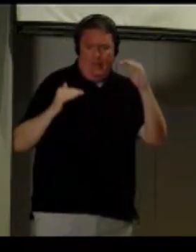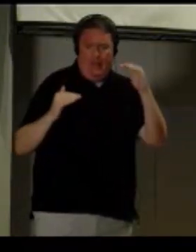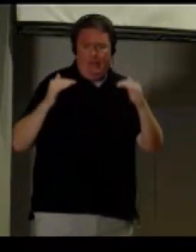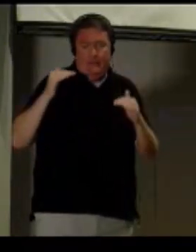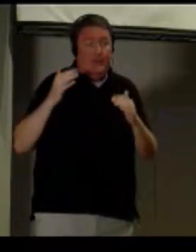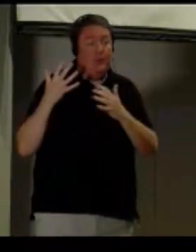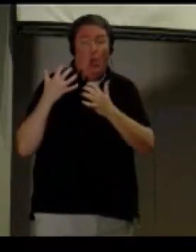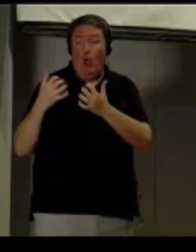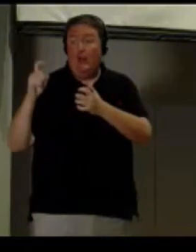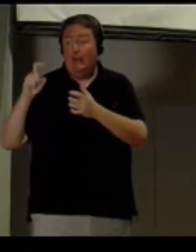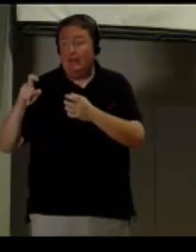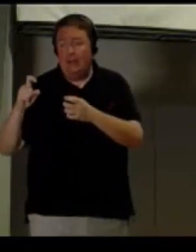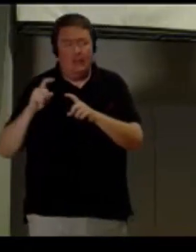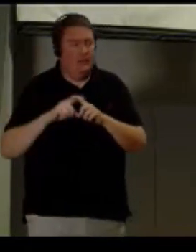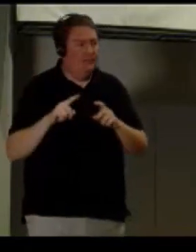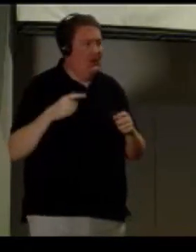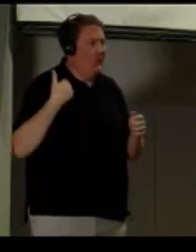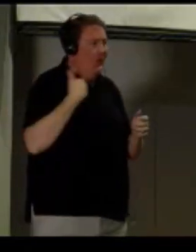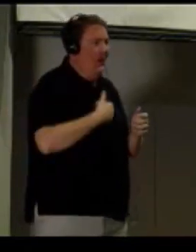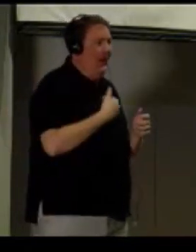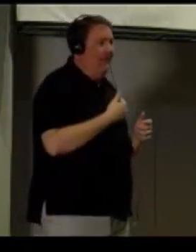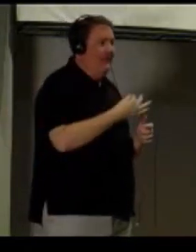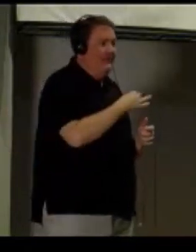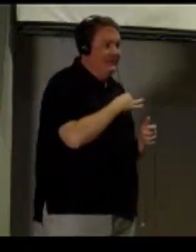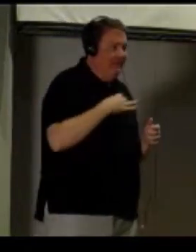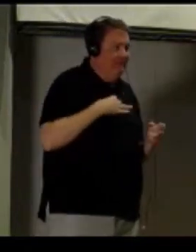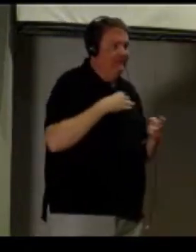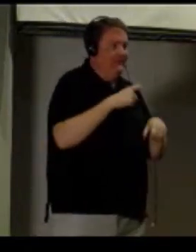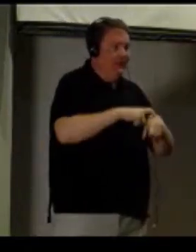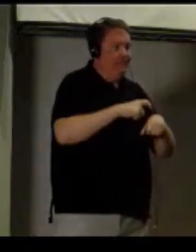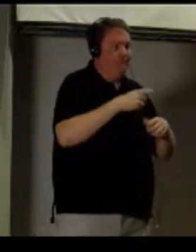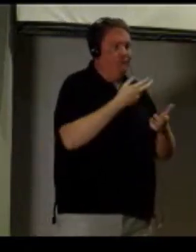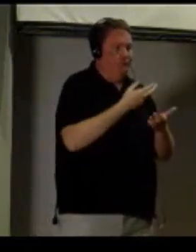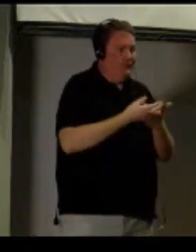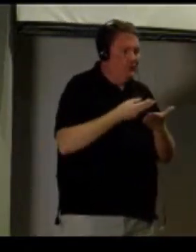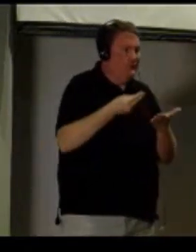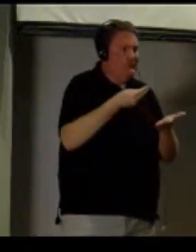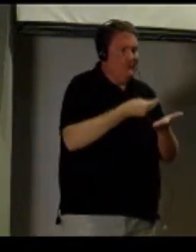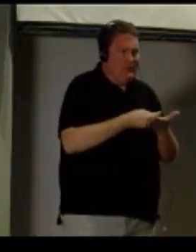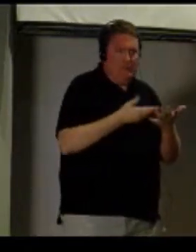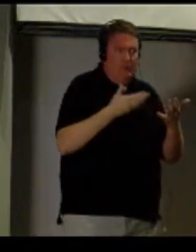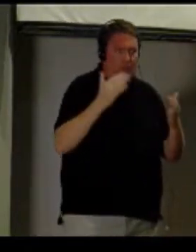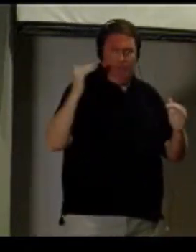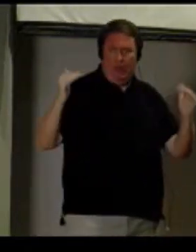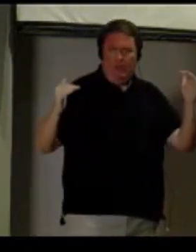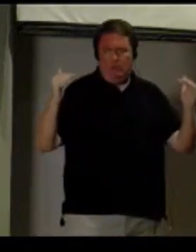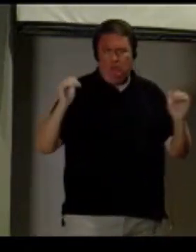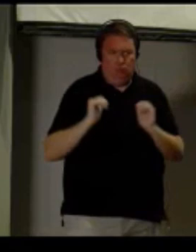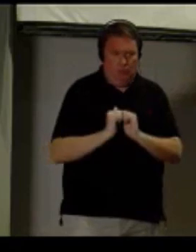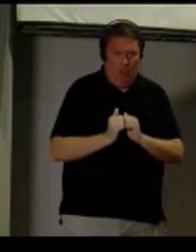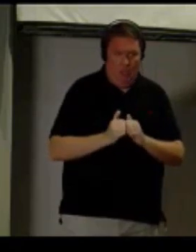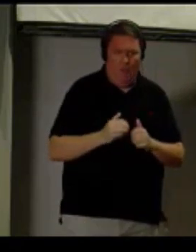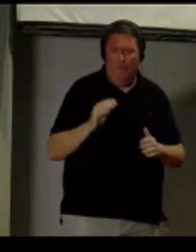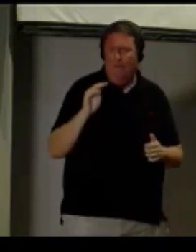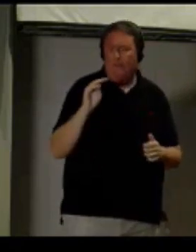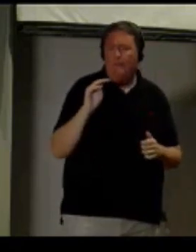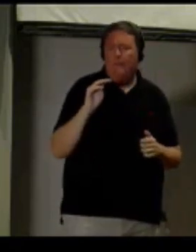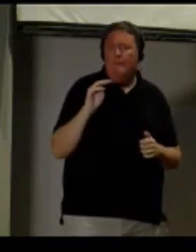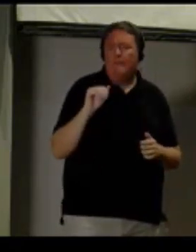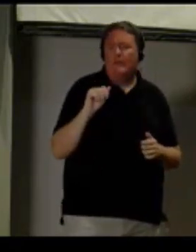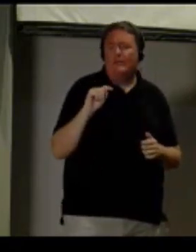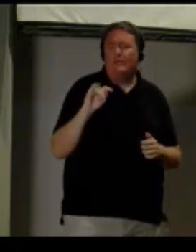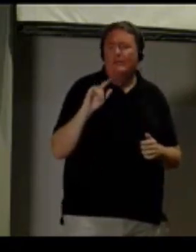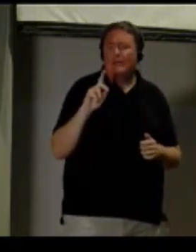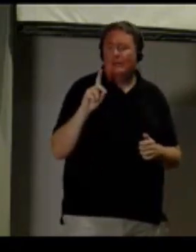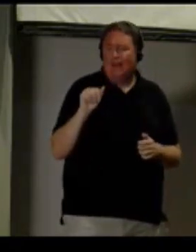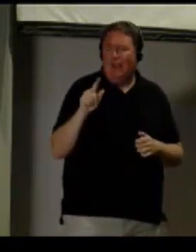with our time, and with our resources? And I know, Matilda, you talked about having some positions that you need to fill,